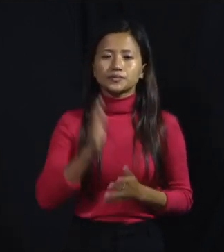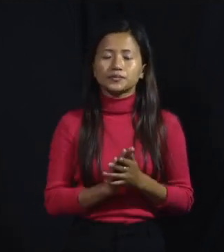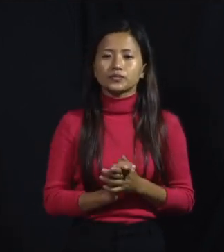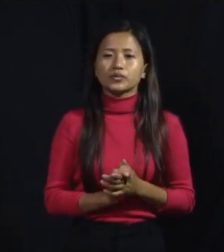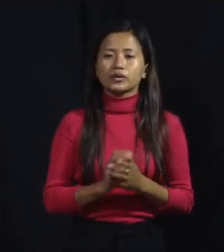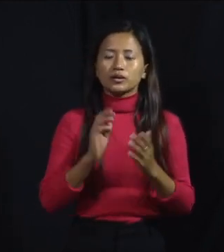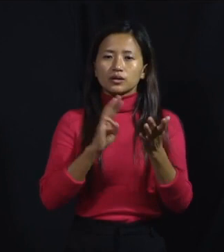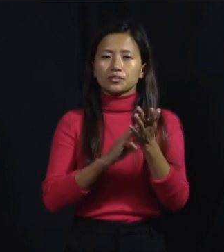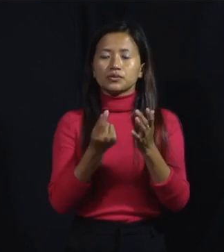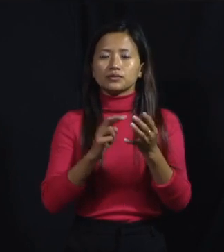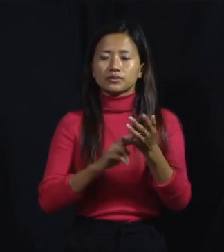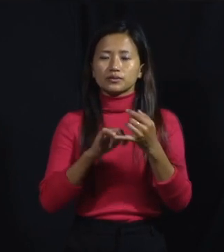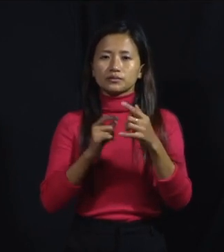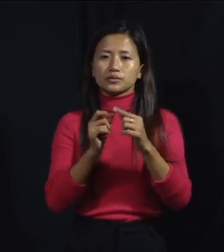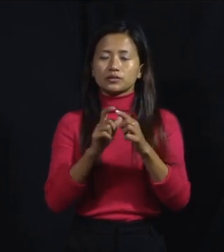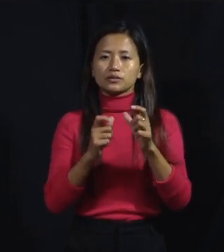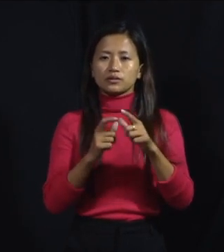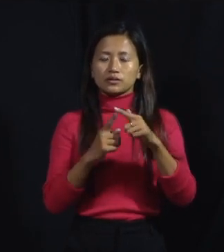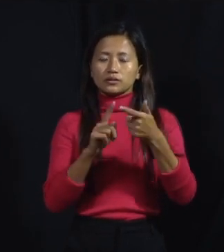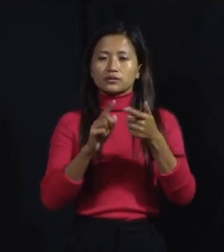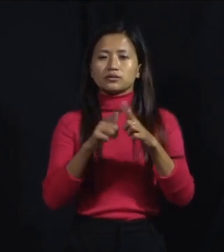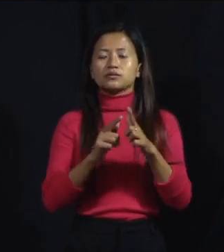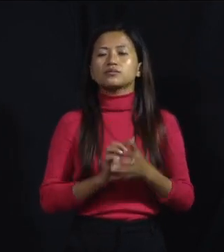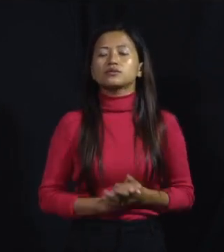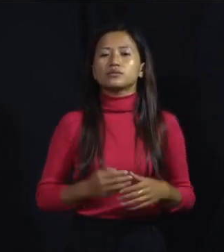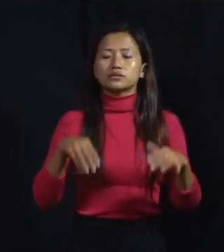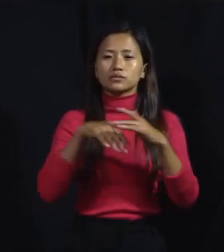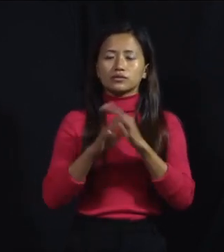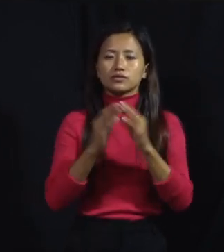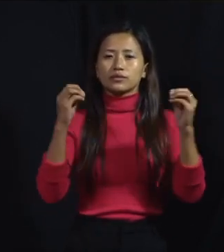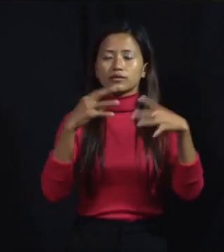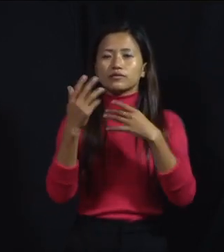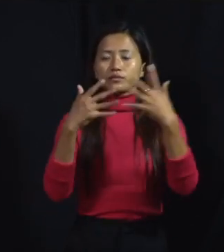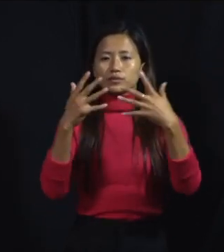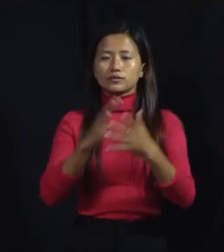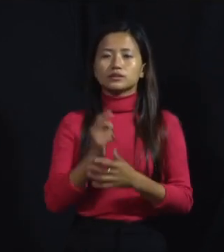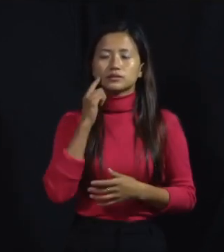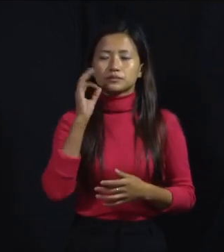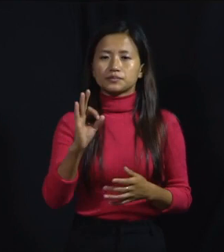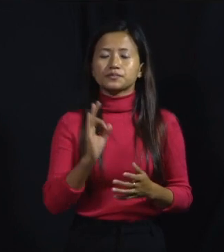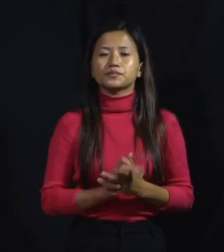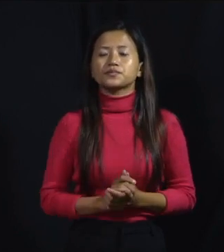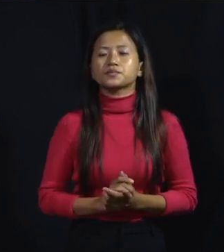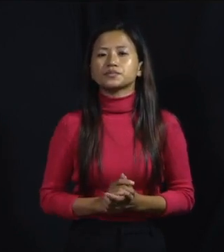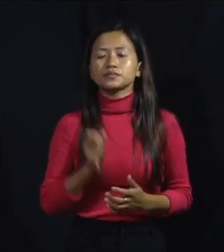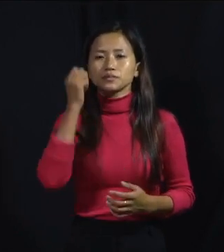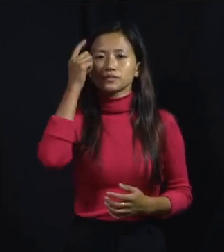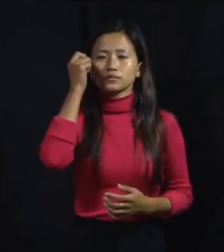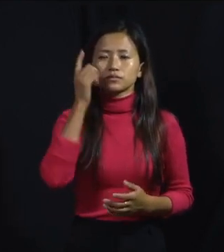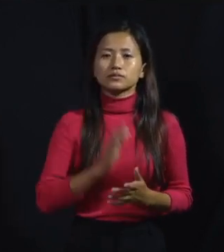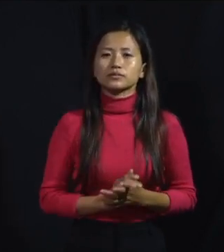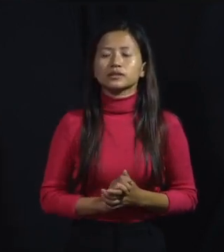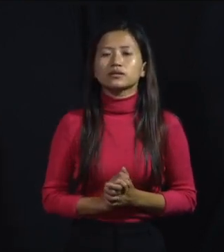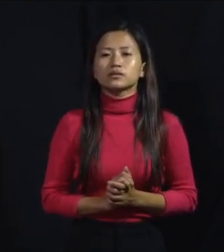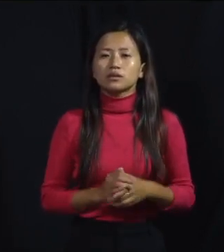we can manipulate the environment, we can understand like that. Okay, so that is why environment is important. And then we can understand